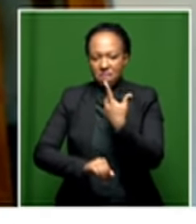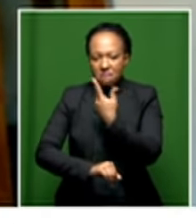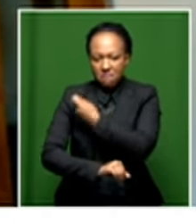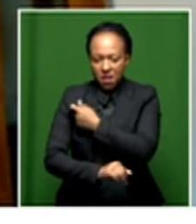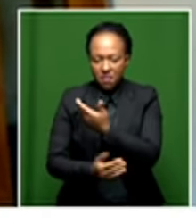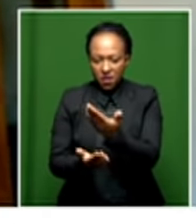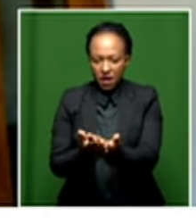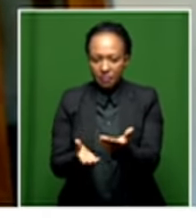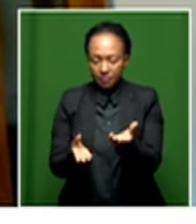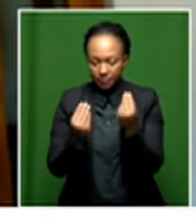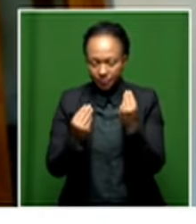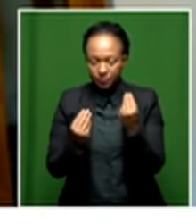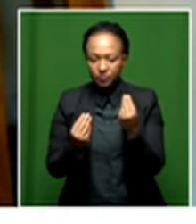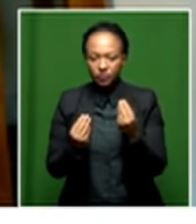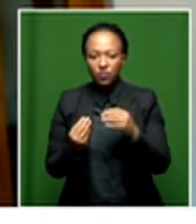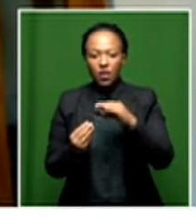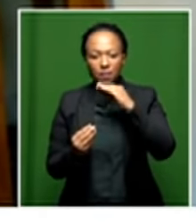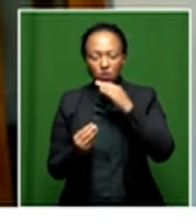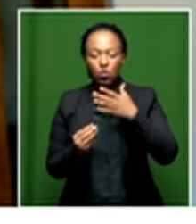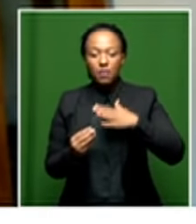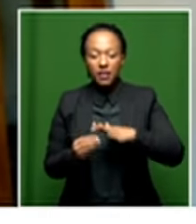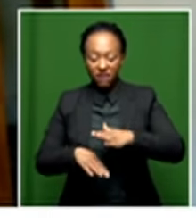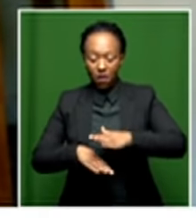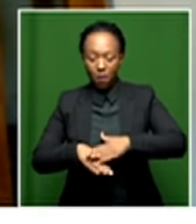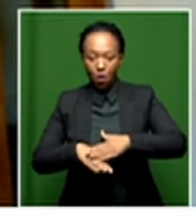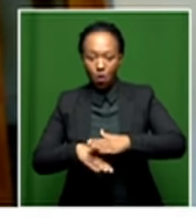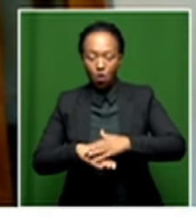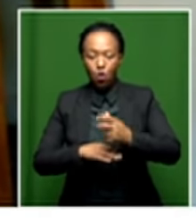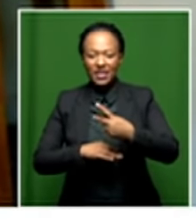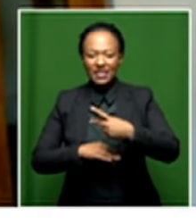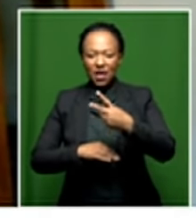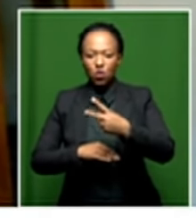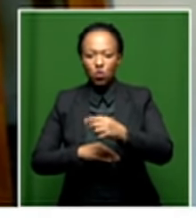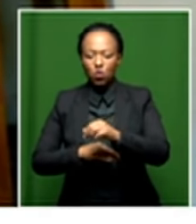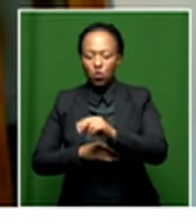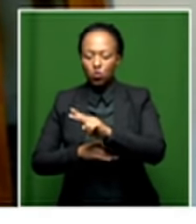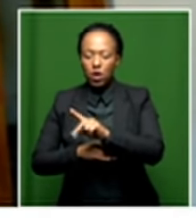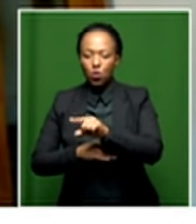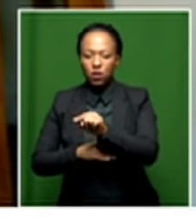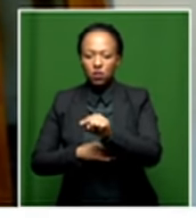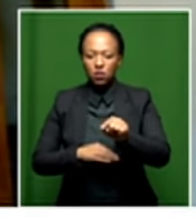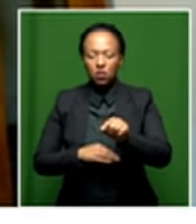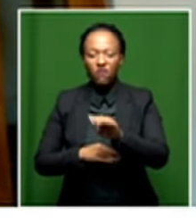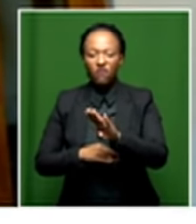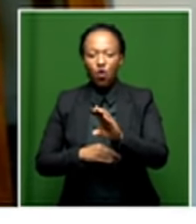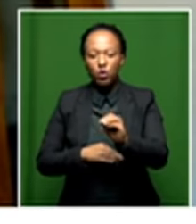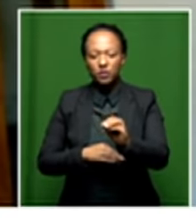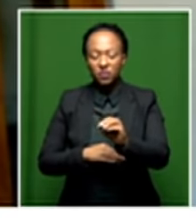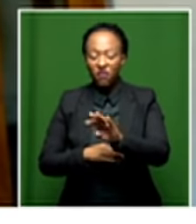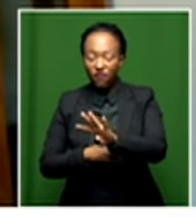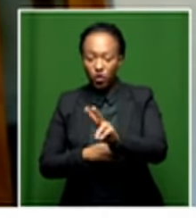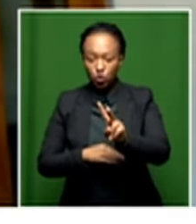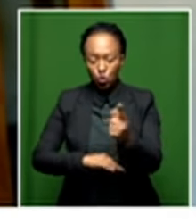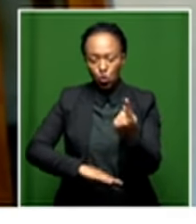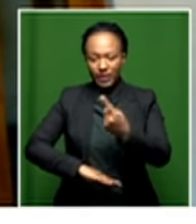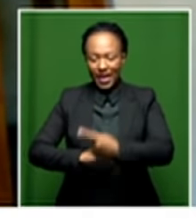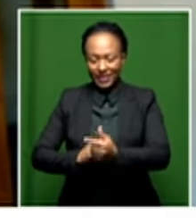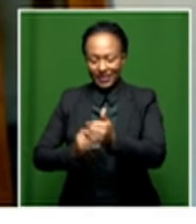we need to look at extending the second dose from 21 to 42 days help